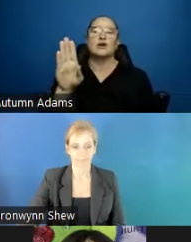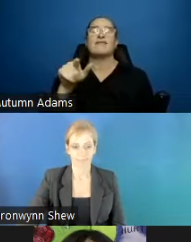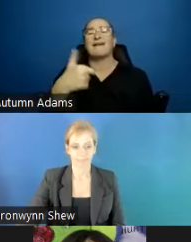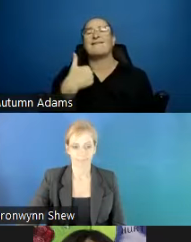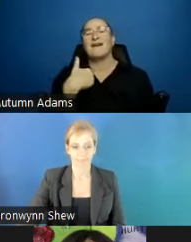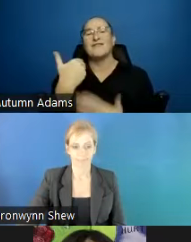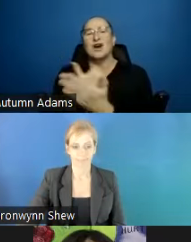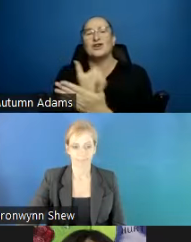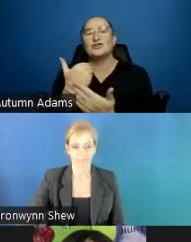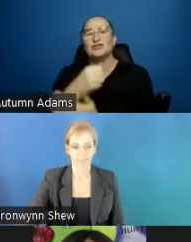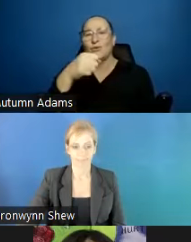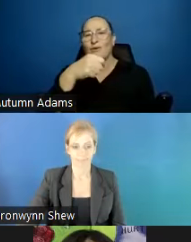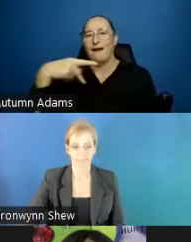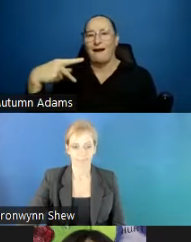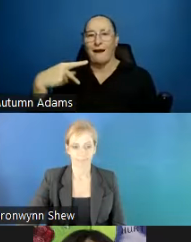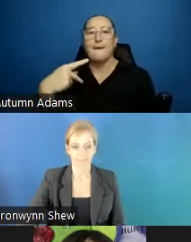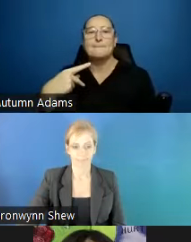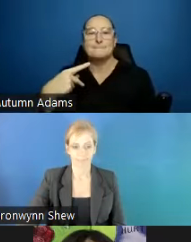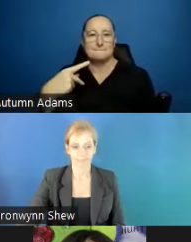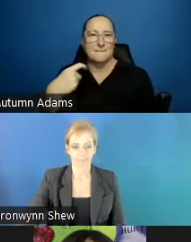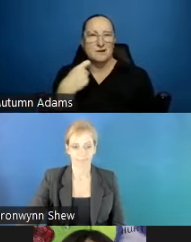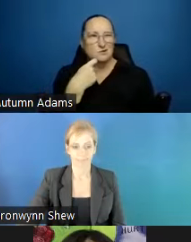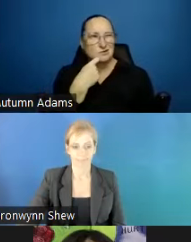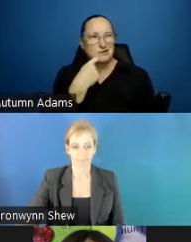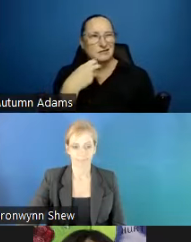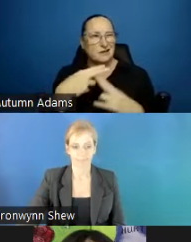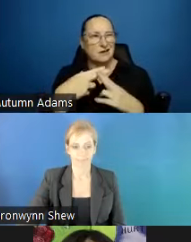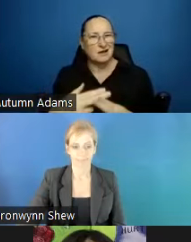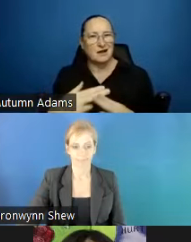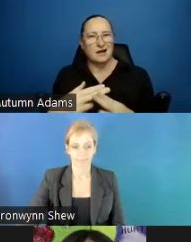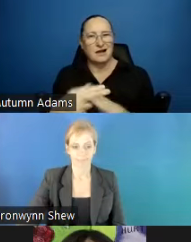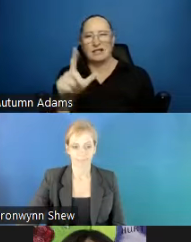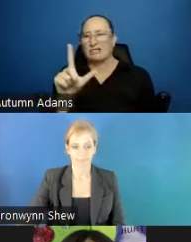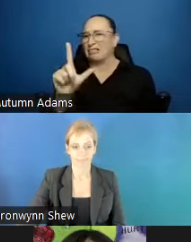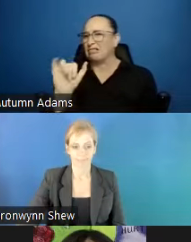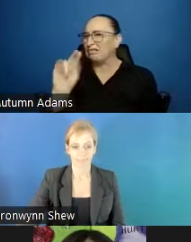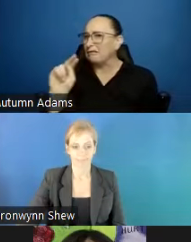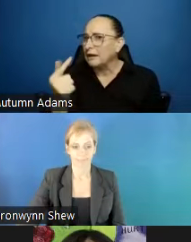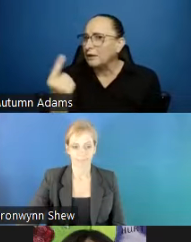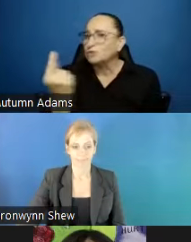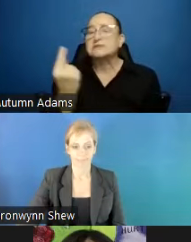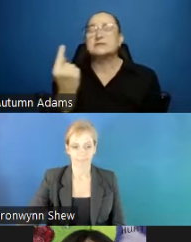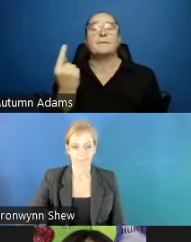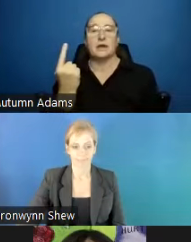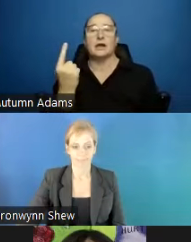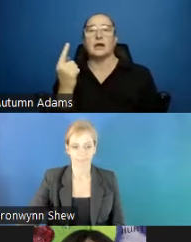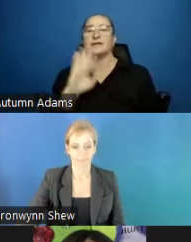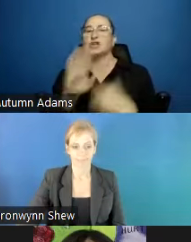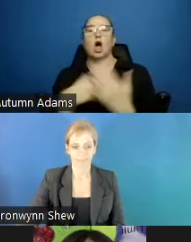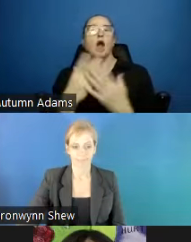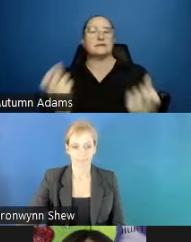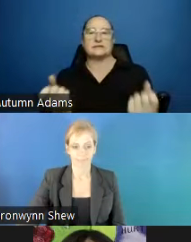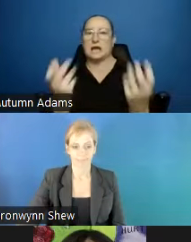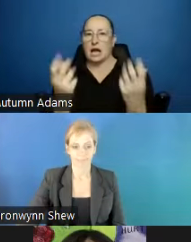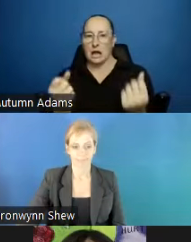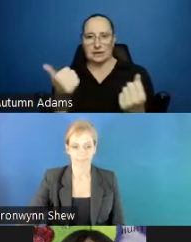Ling, something like that. And it's all in sign language. It's ASL, and it teaches like very basic signs. And